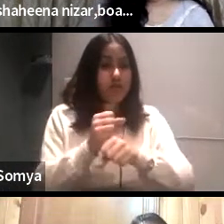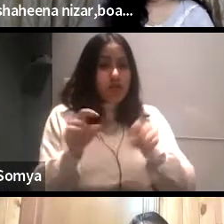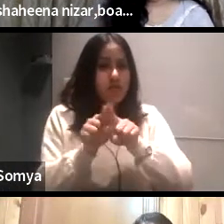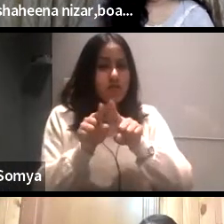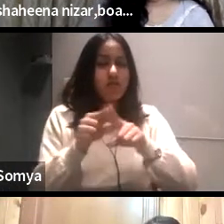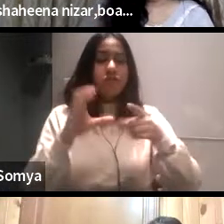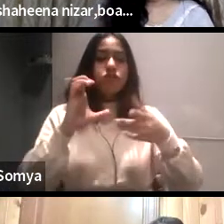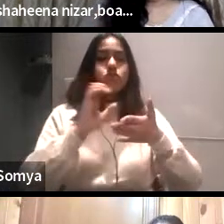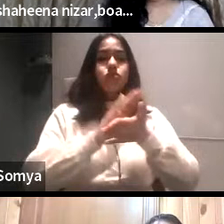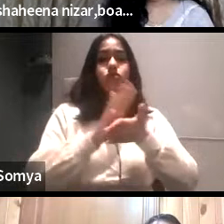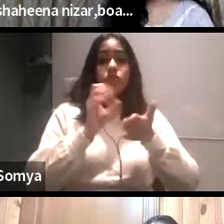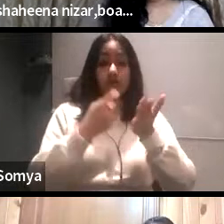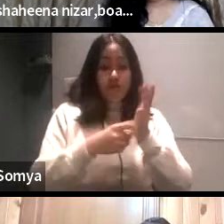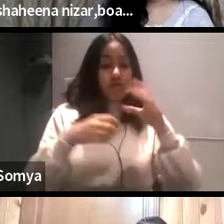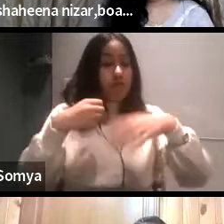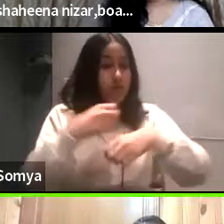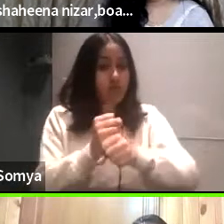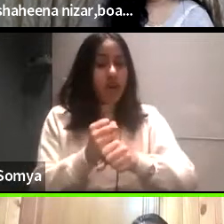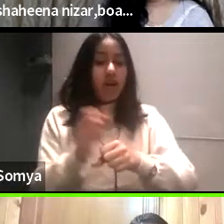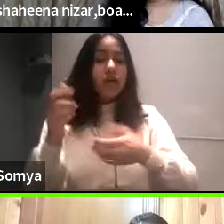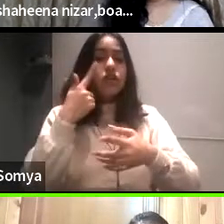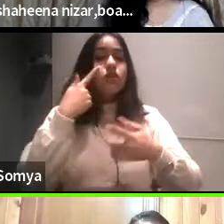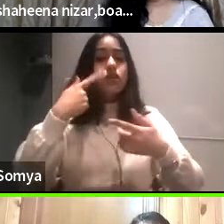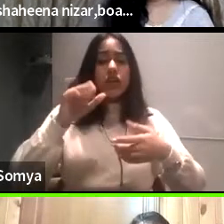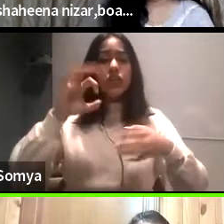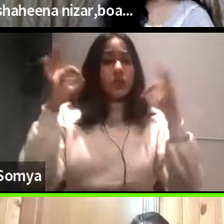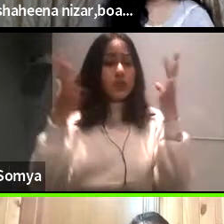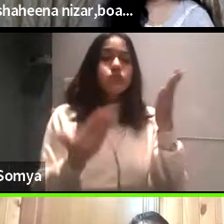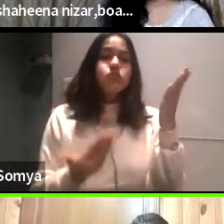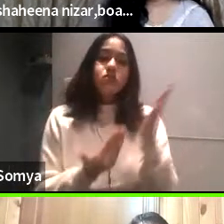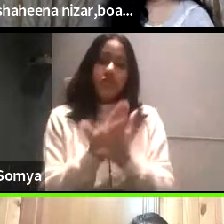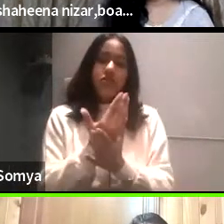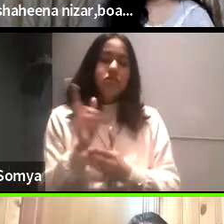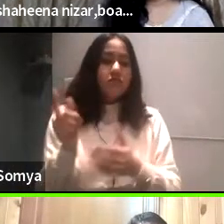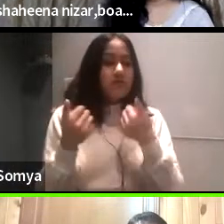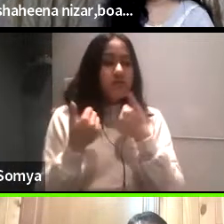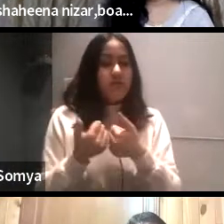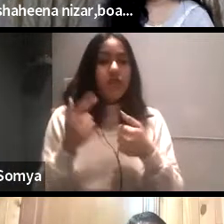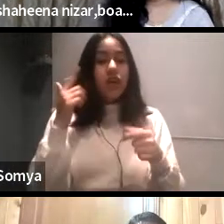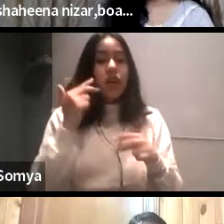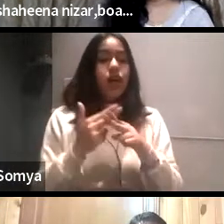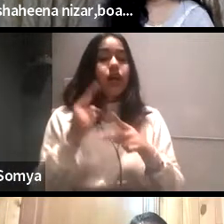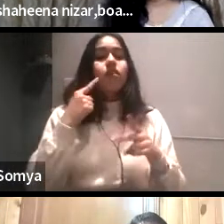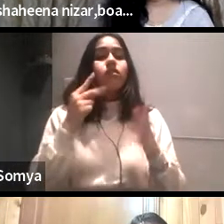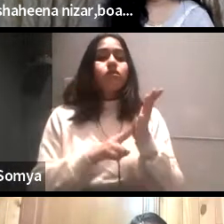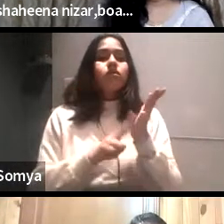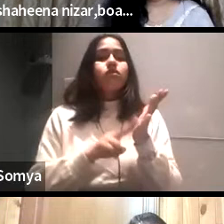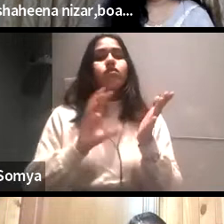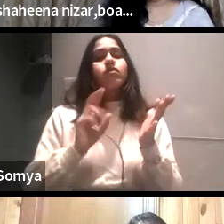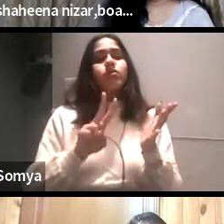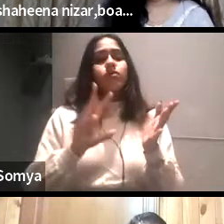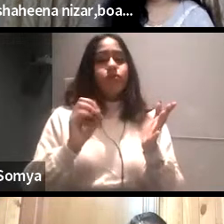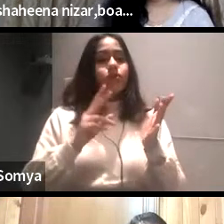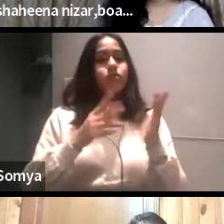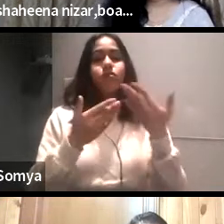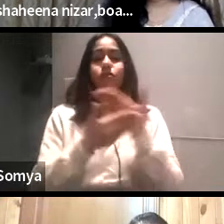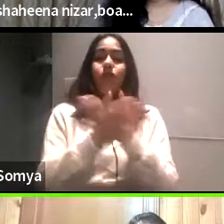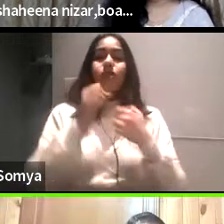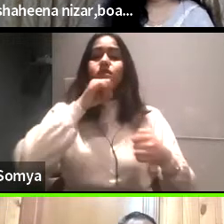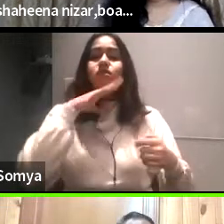georgette? Oh, wow. Innovation. Yes. Well, it was innovation, and all the young women loved